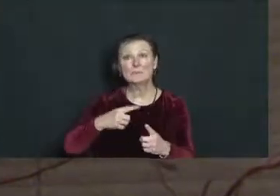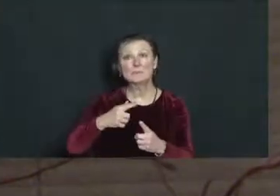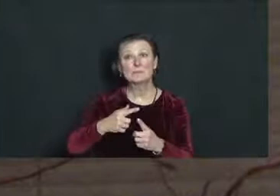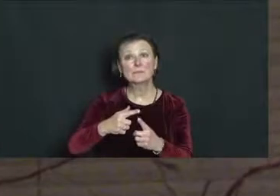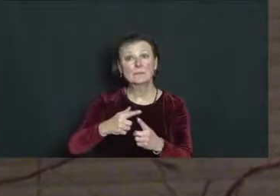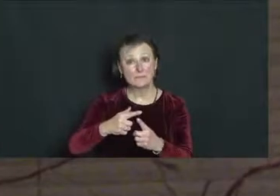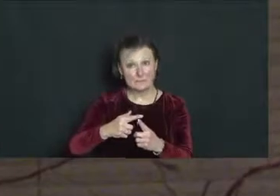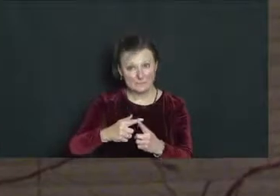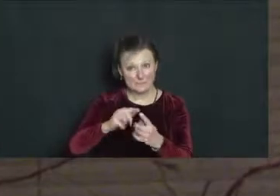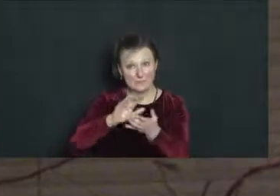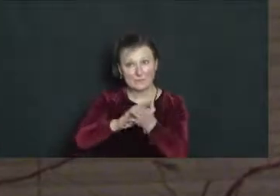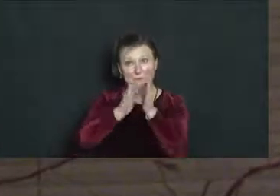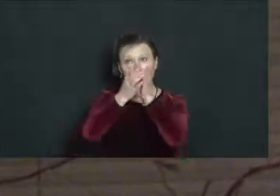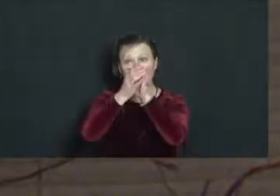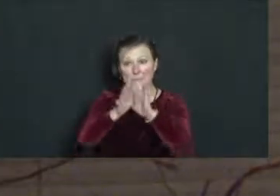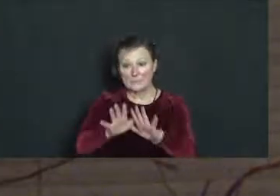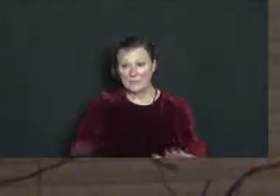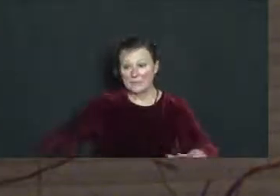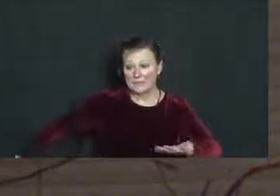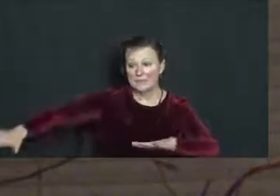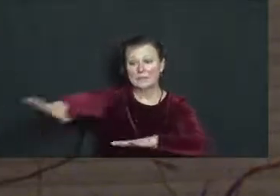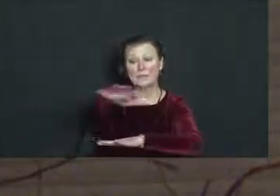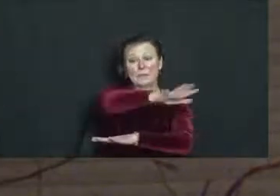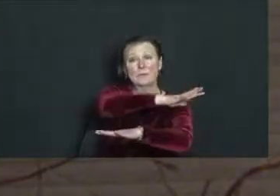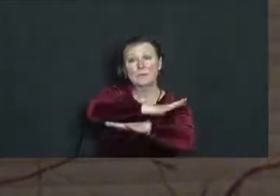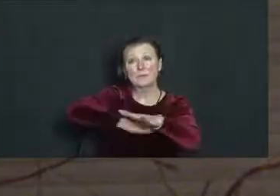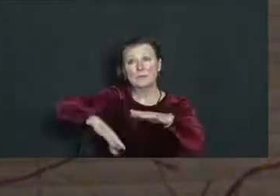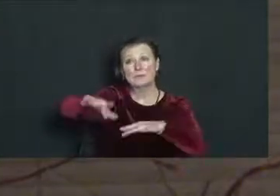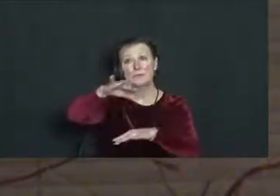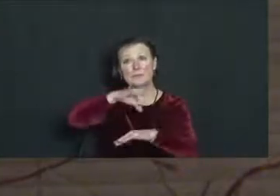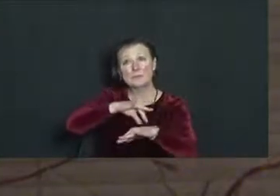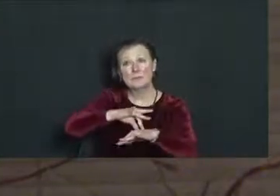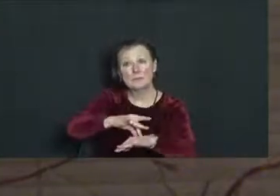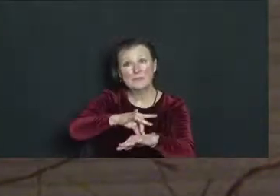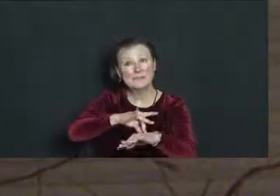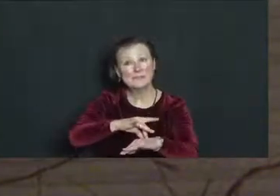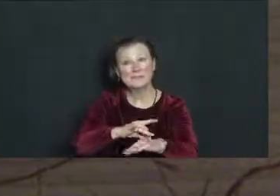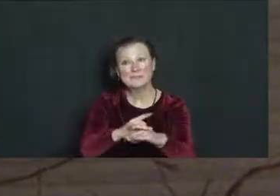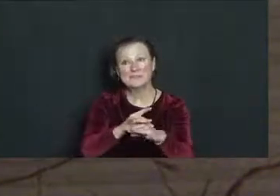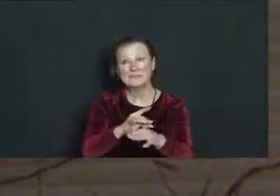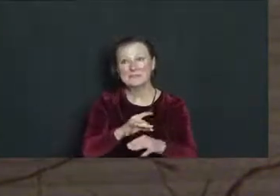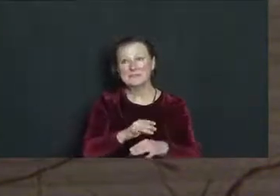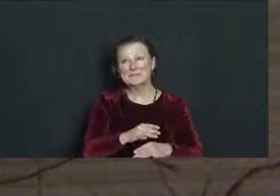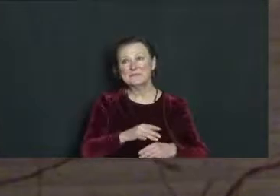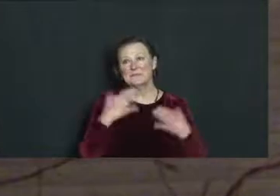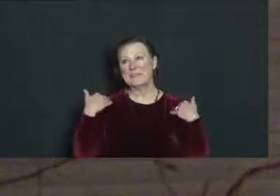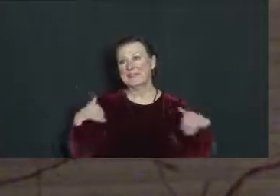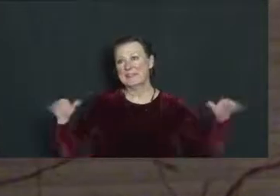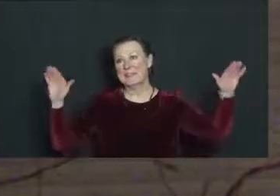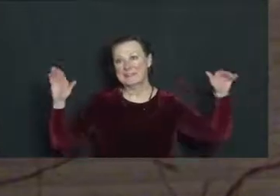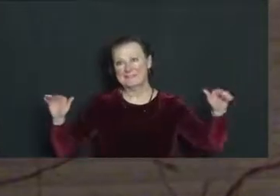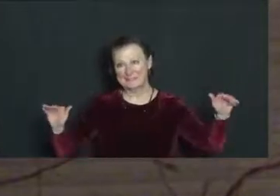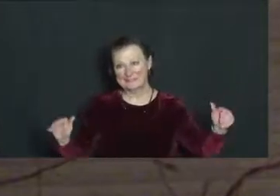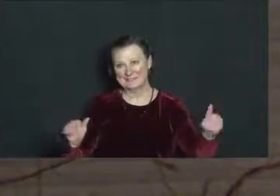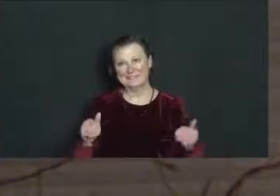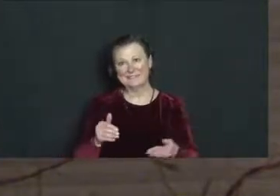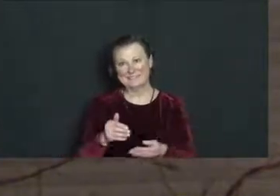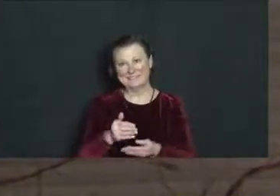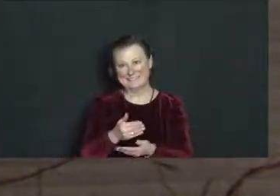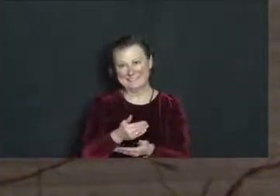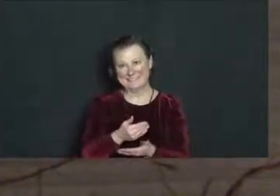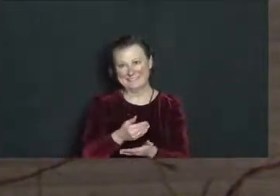peace shall over all the earth its ancient